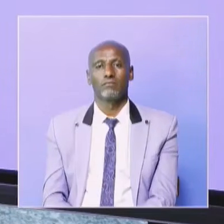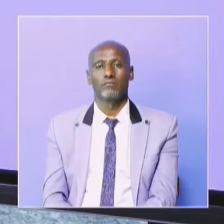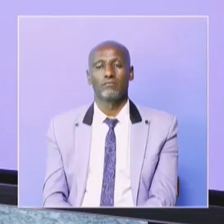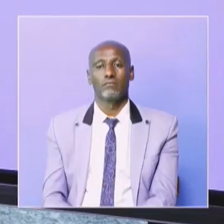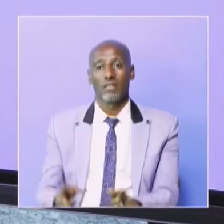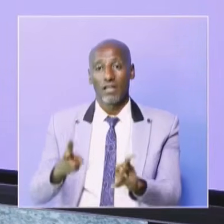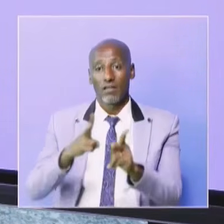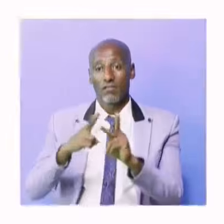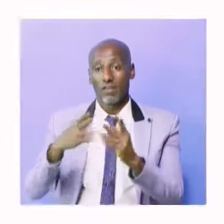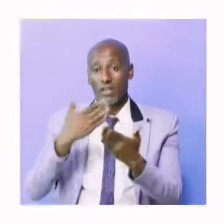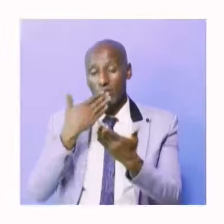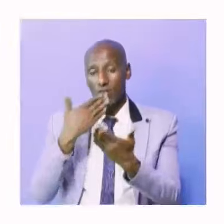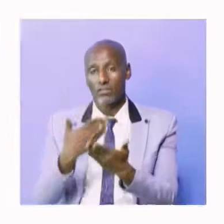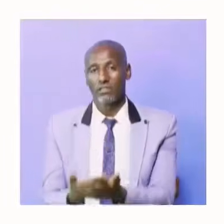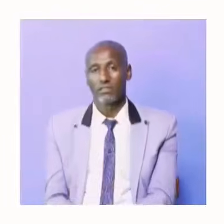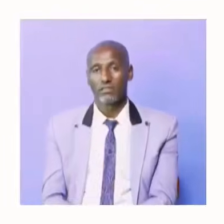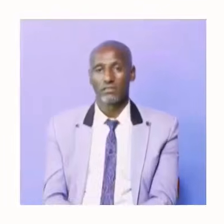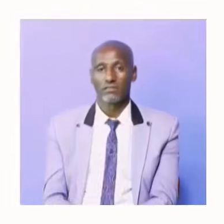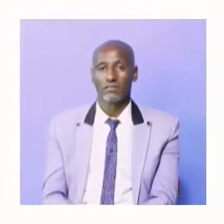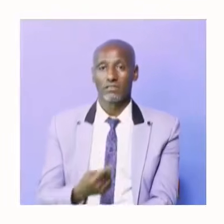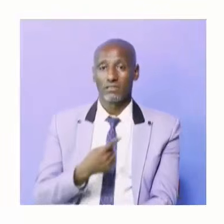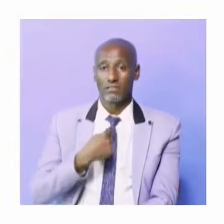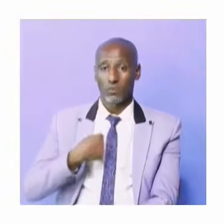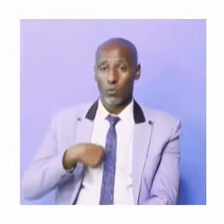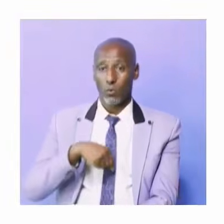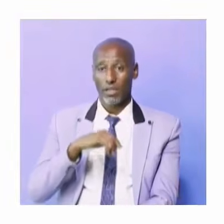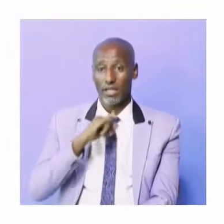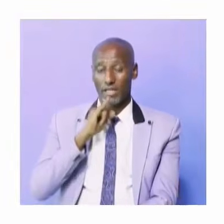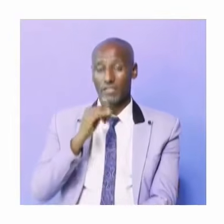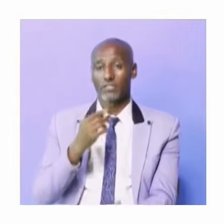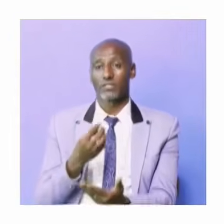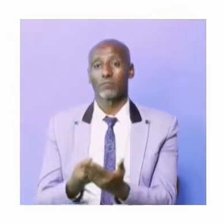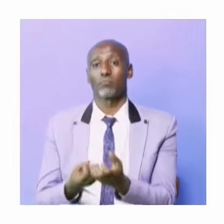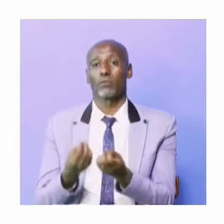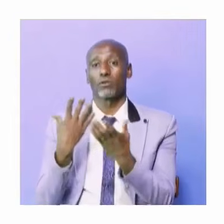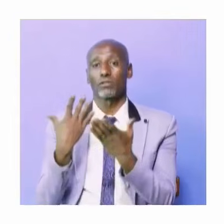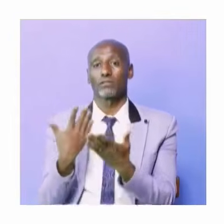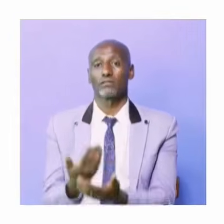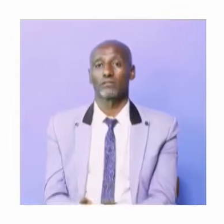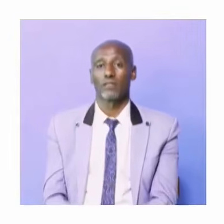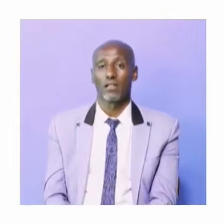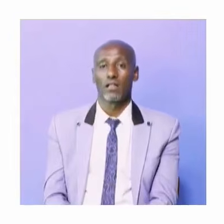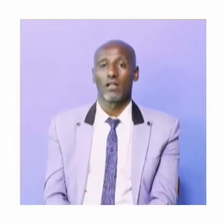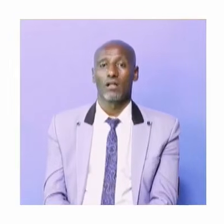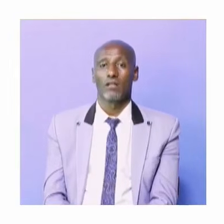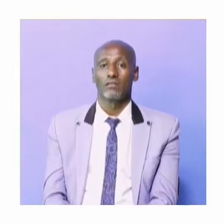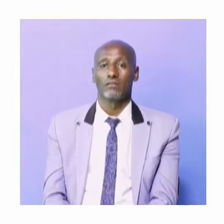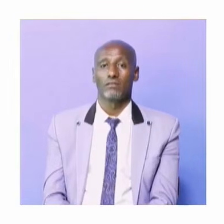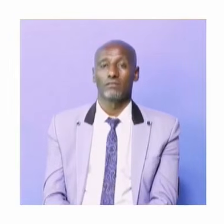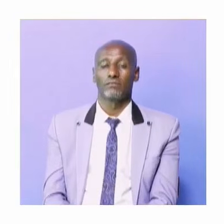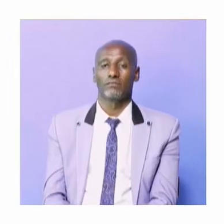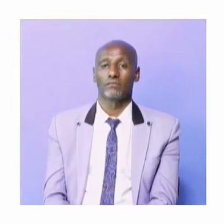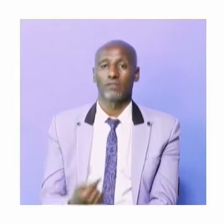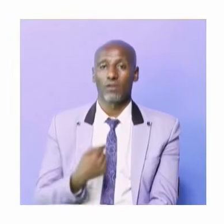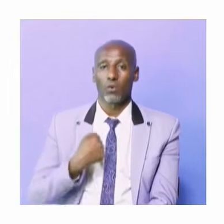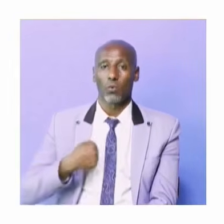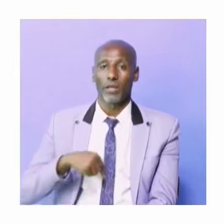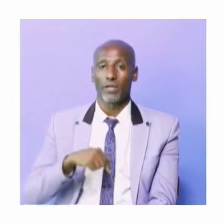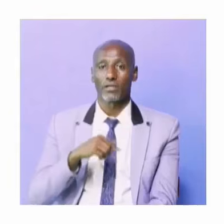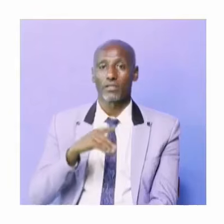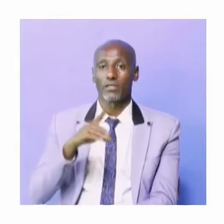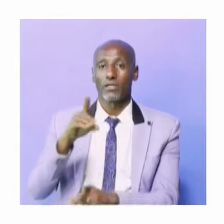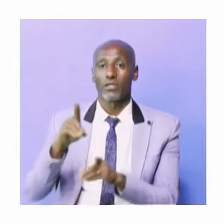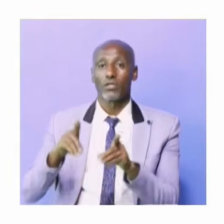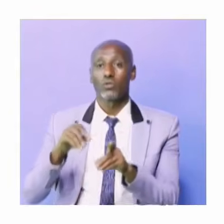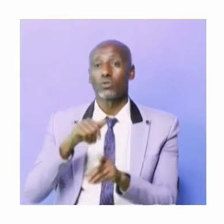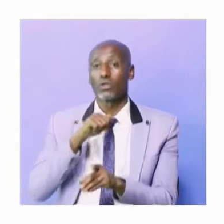Very good. Since we is plural, now this time we use do, right? So we